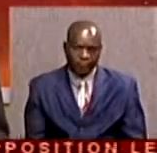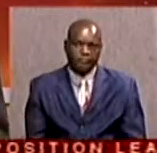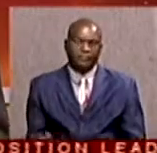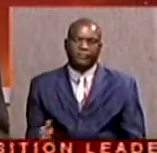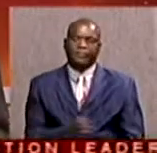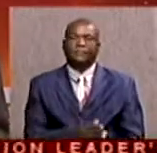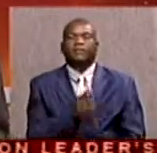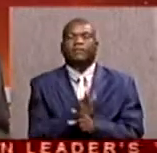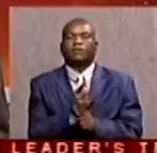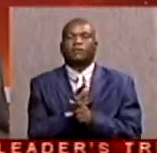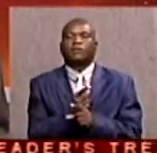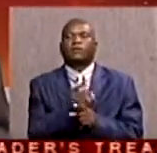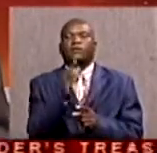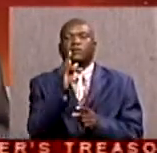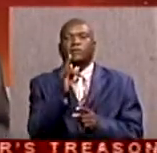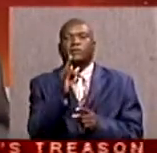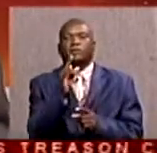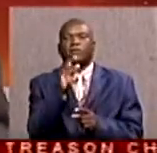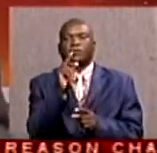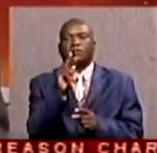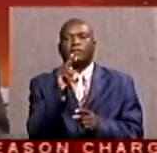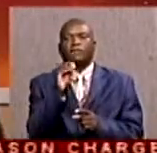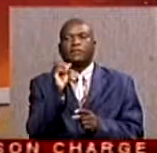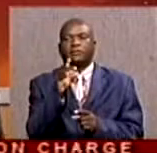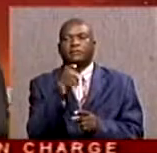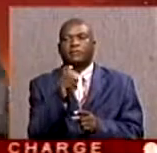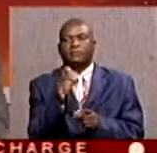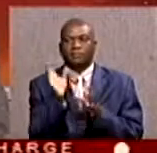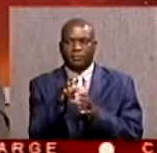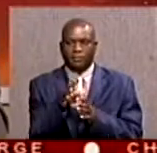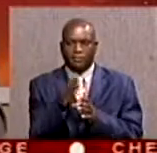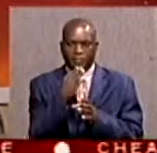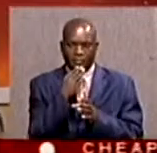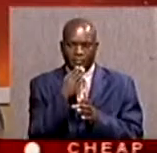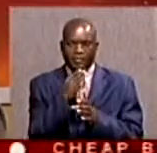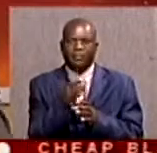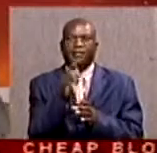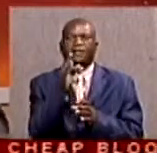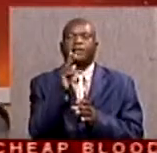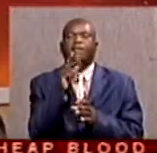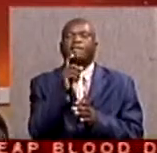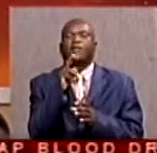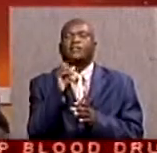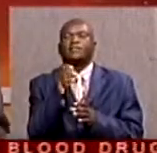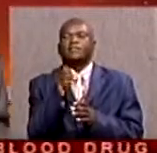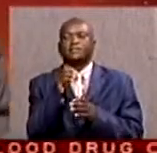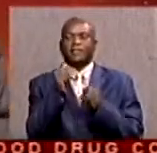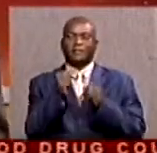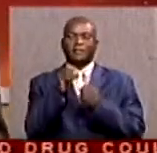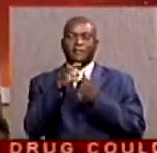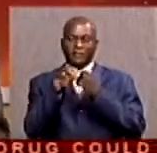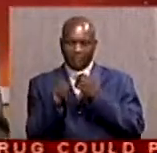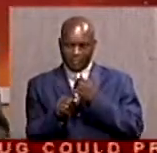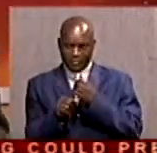Now Hivos hub for Southern Africa. Excuse me. Wow. Hivos right there. Hivos hub for Southern Africa will be launching a